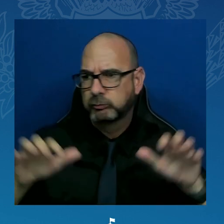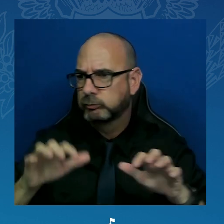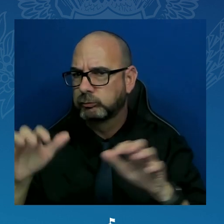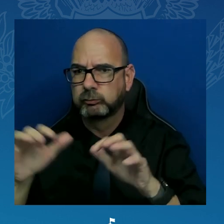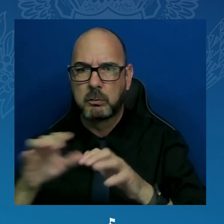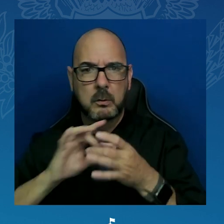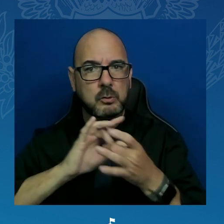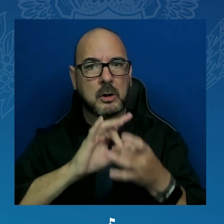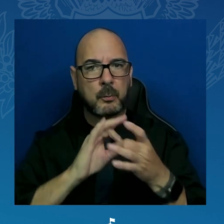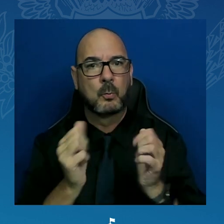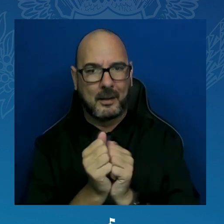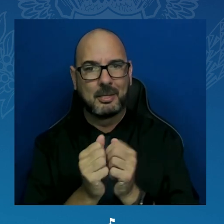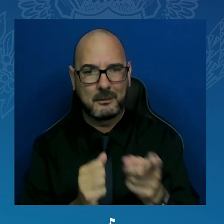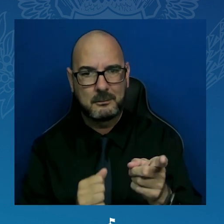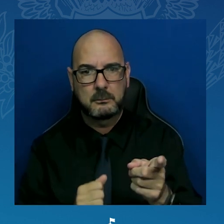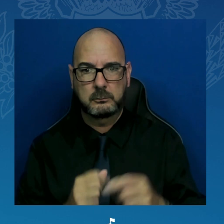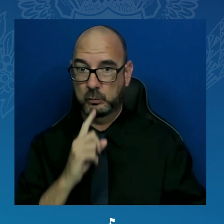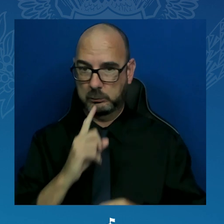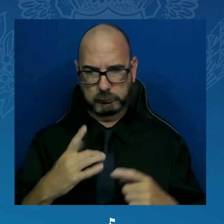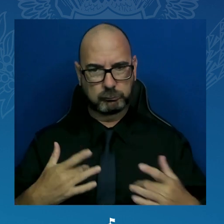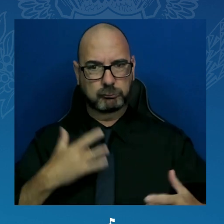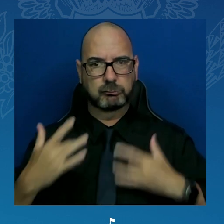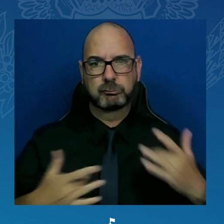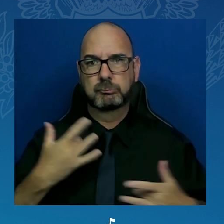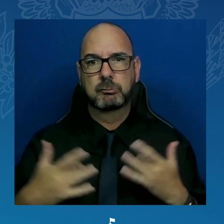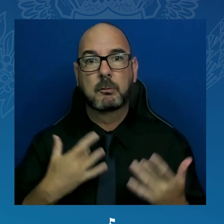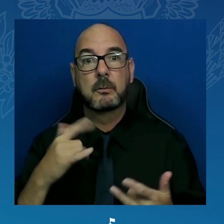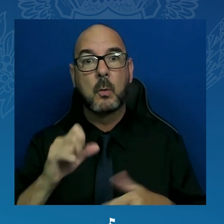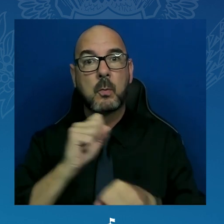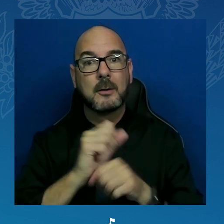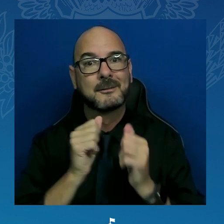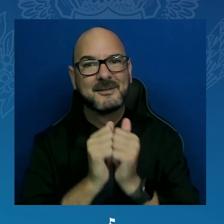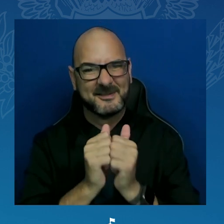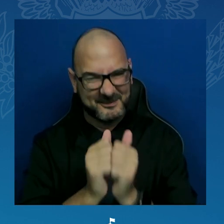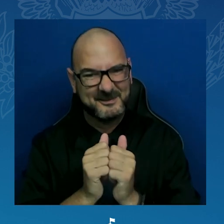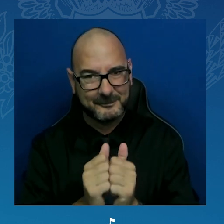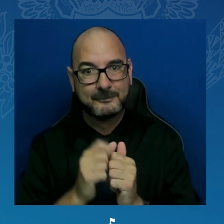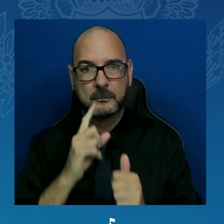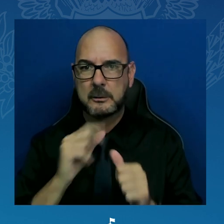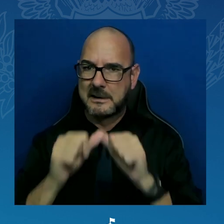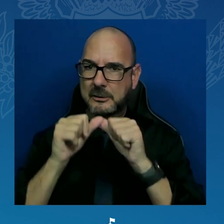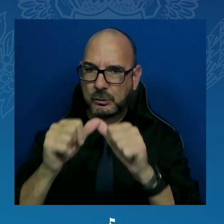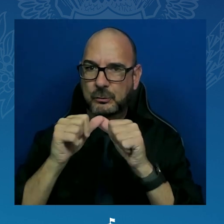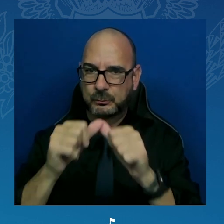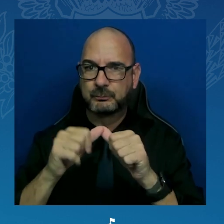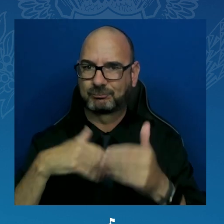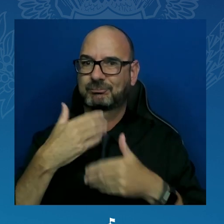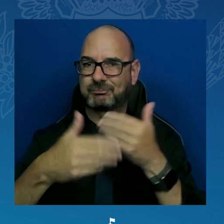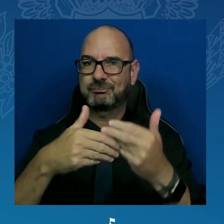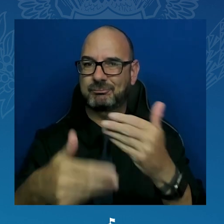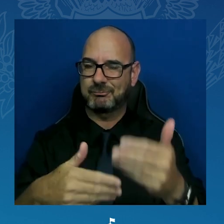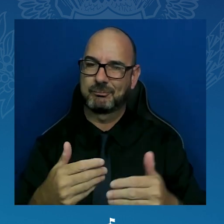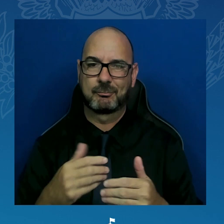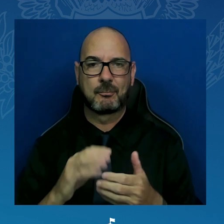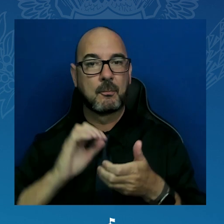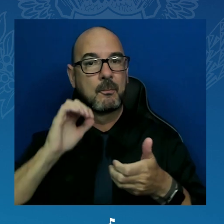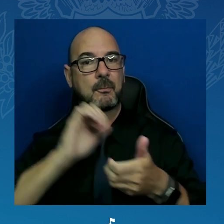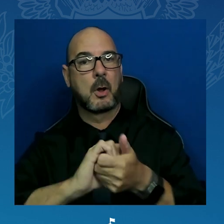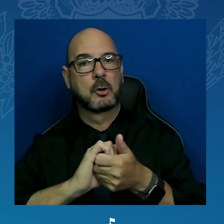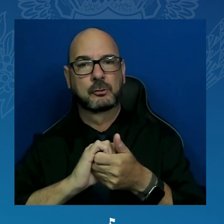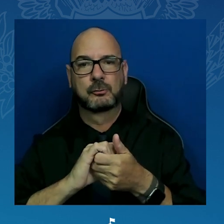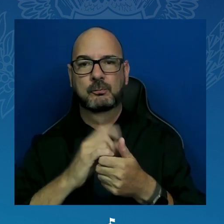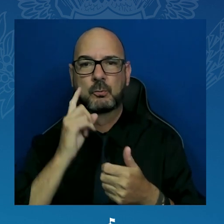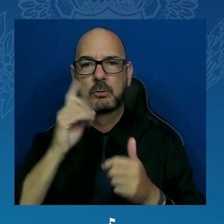excited then, based on the work that we have done together and will continue to do, on the growing partnership we have in